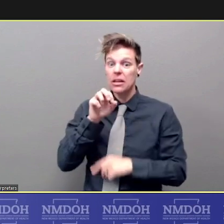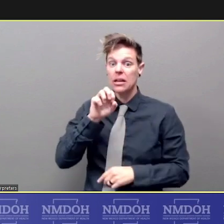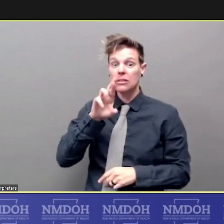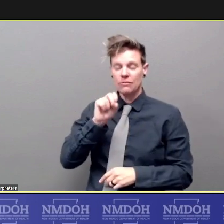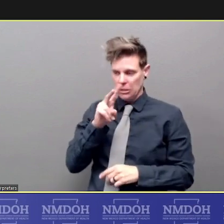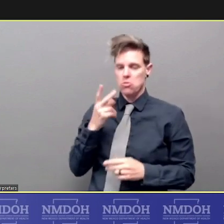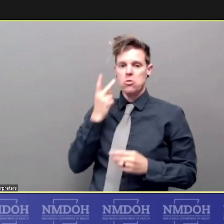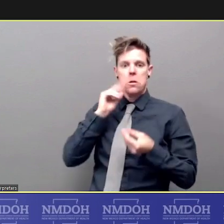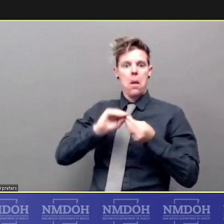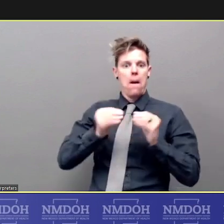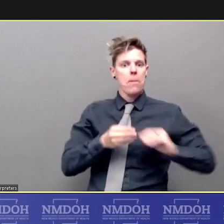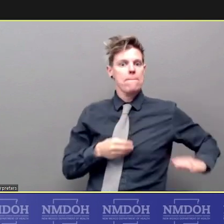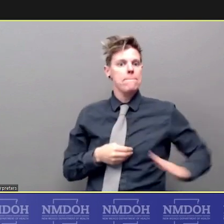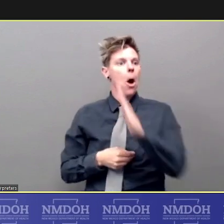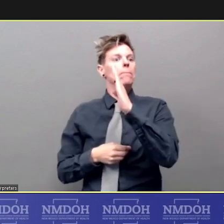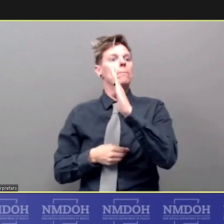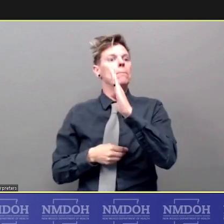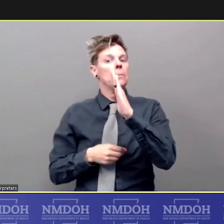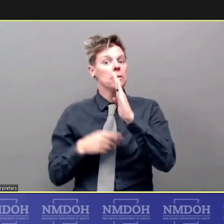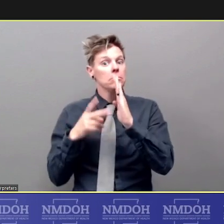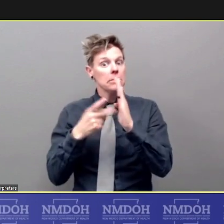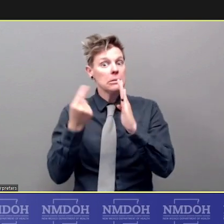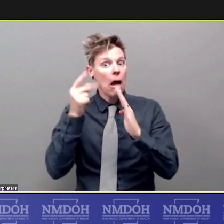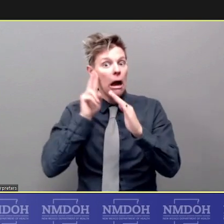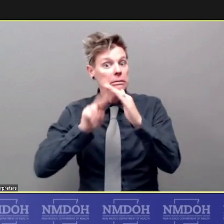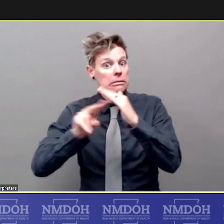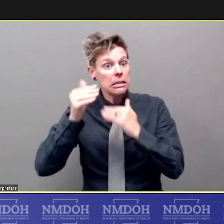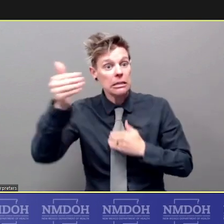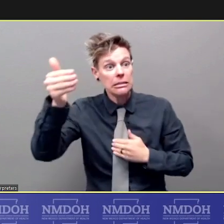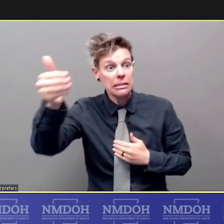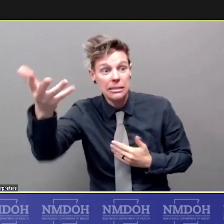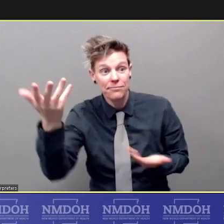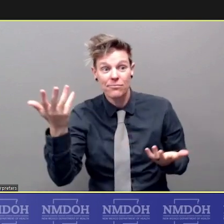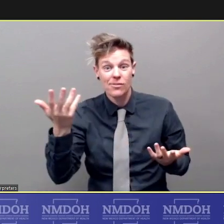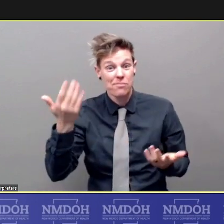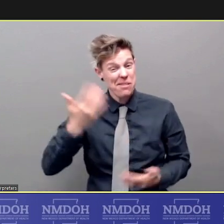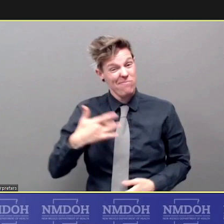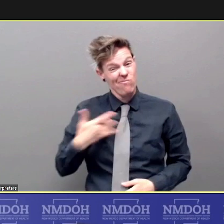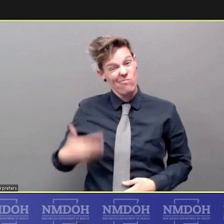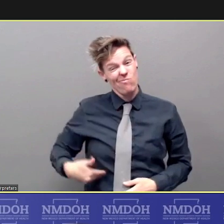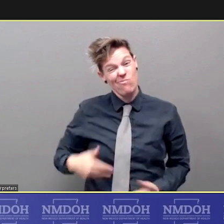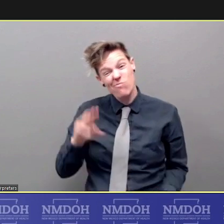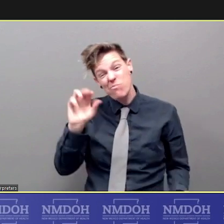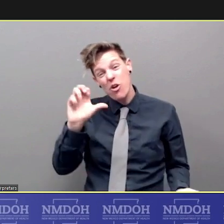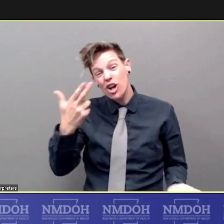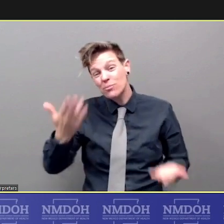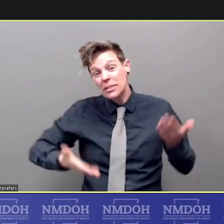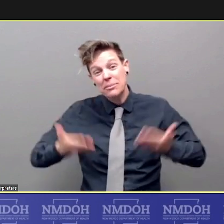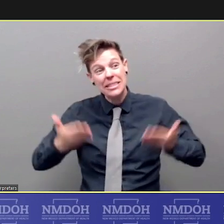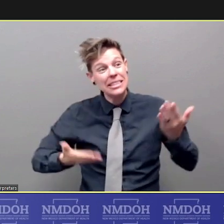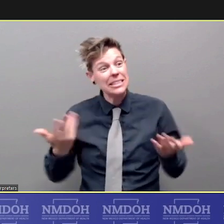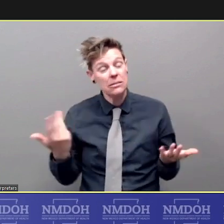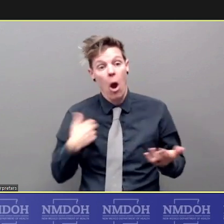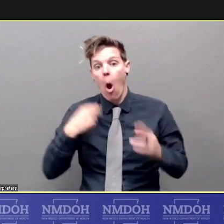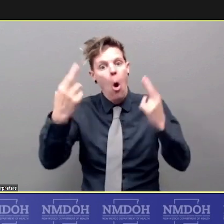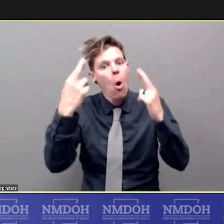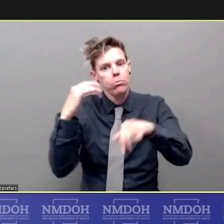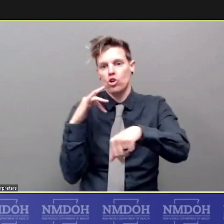right now. So predictions could be as late as March. I'm hoping it's much sooner than that.